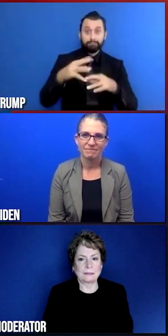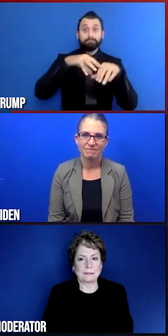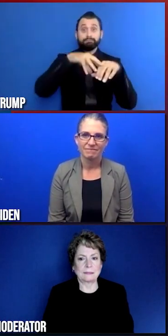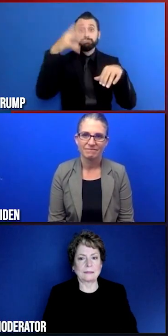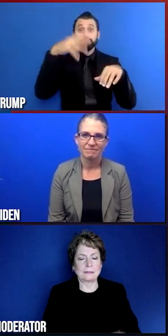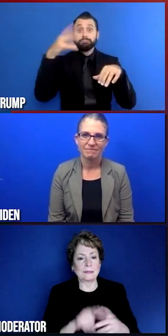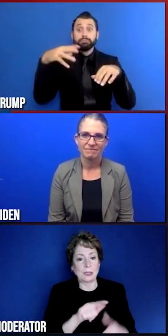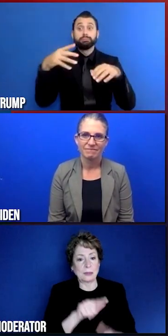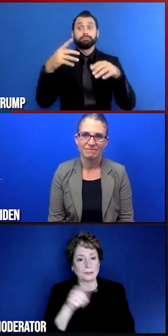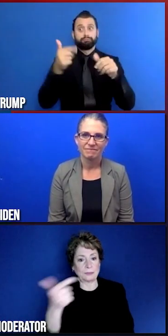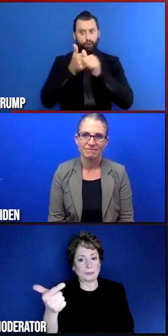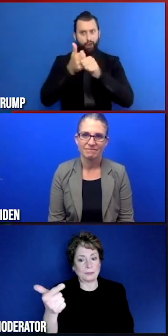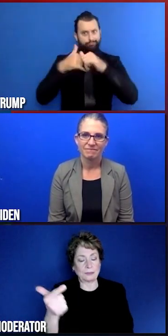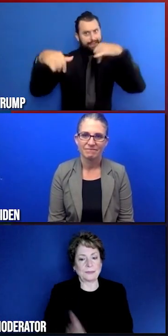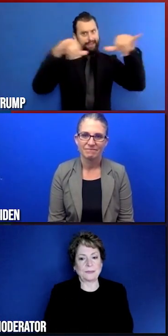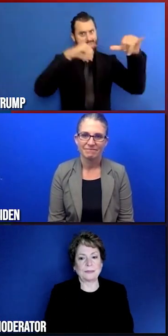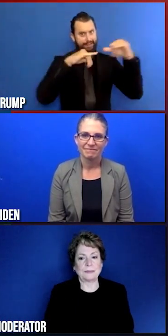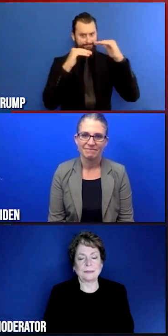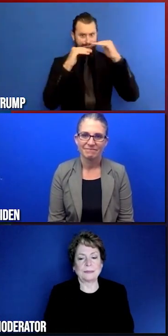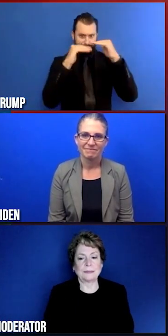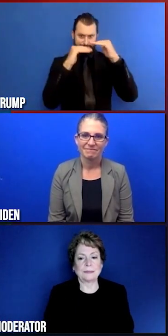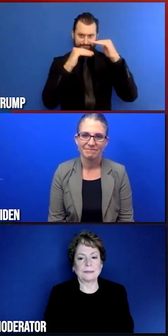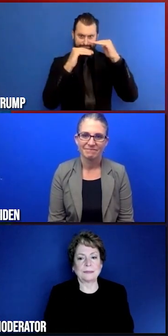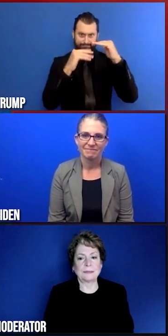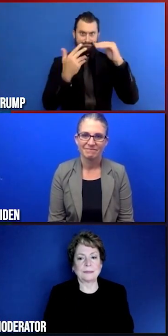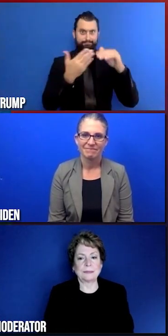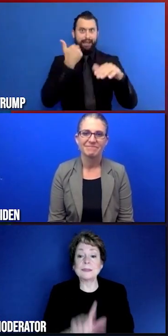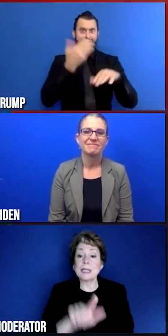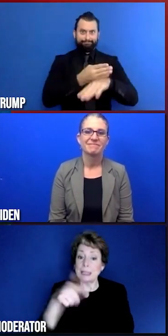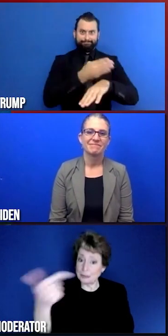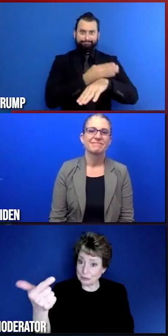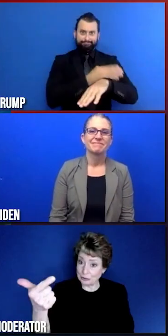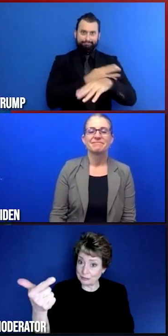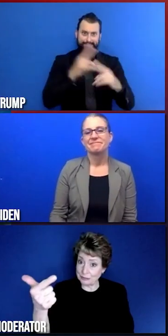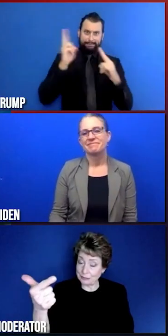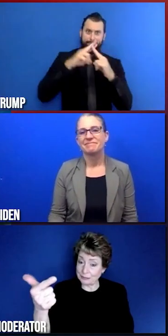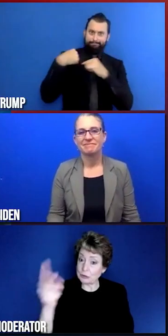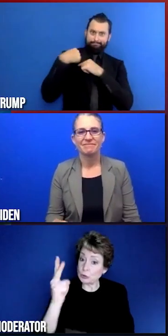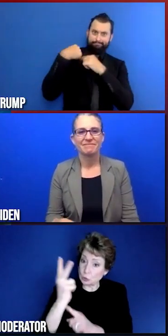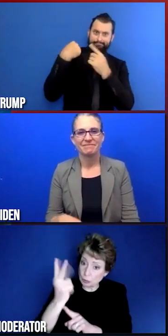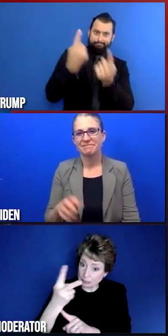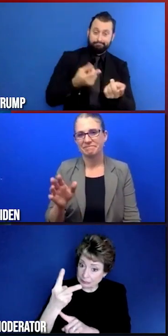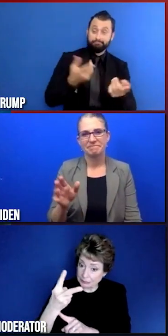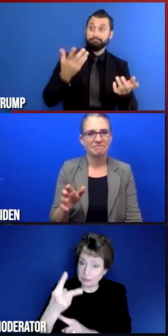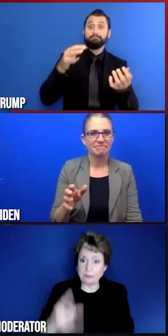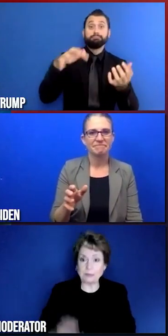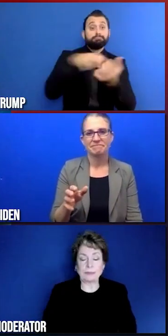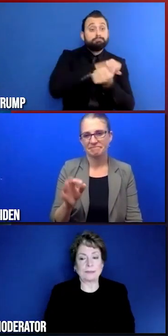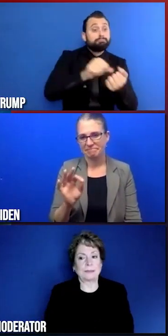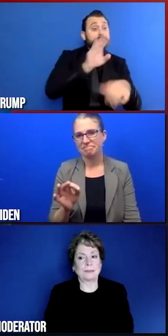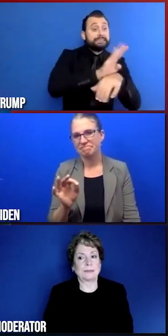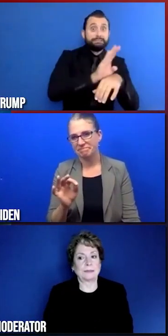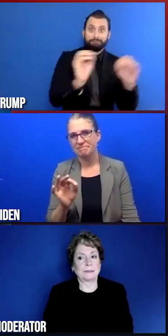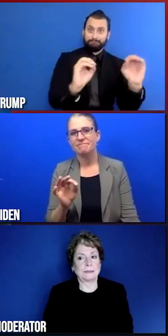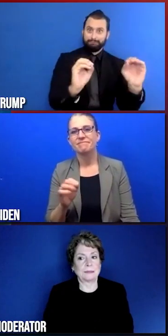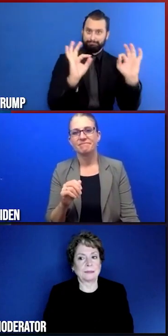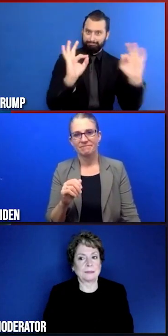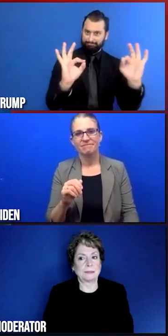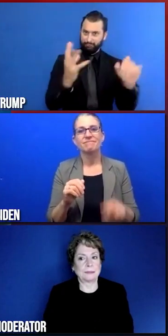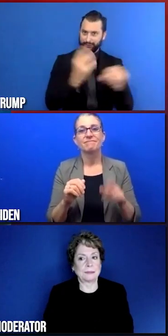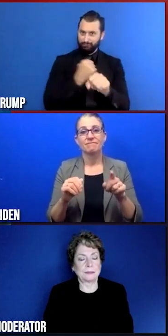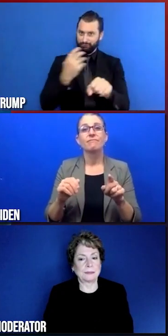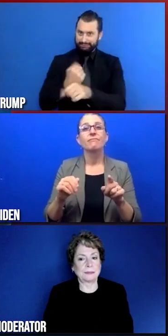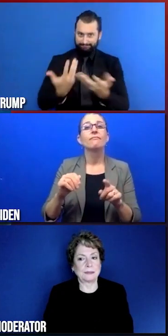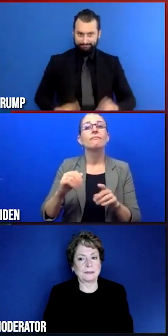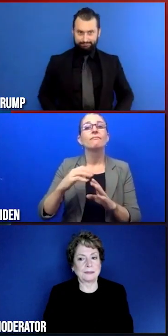industries. Vice President Biden, 2 minutes to you, uninterrupted. Climate change and climate warming, the global warming,